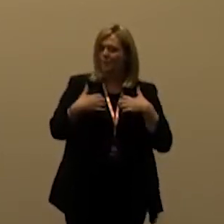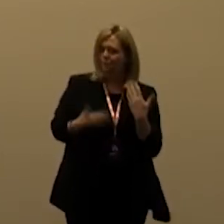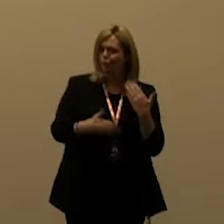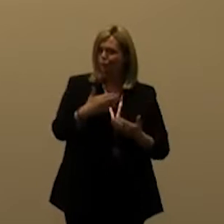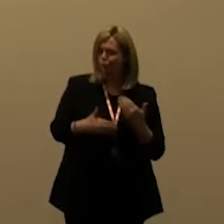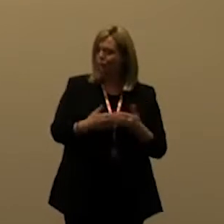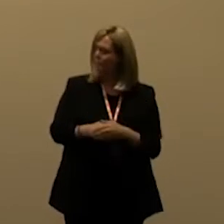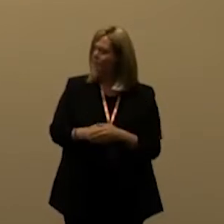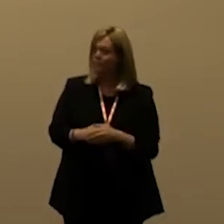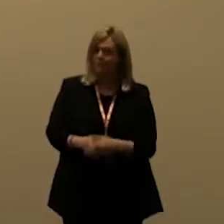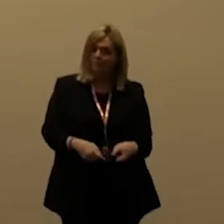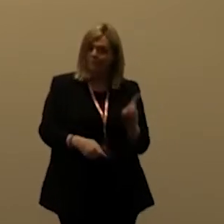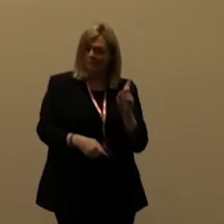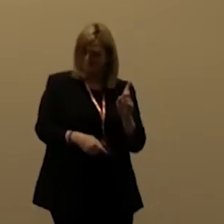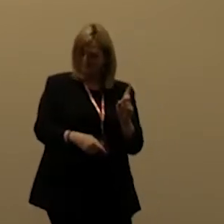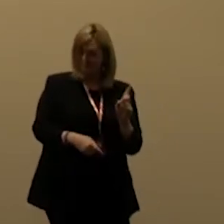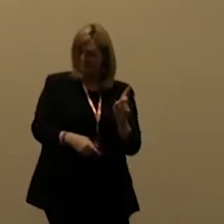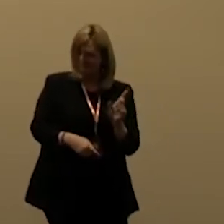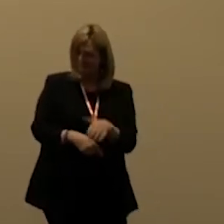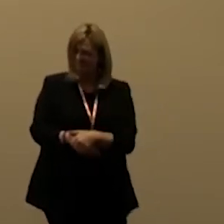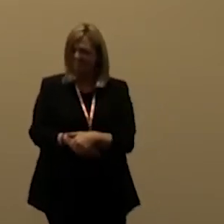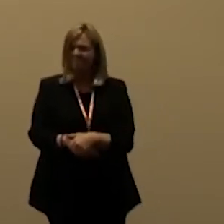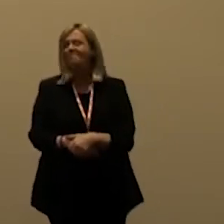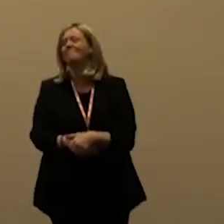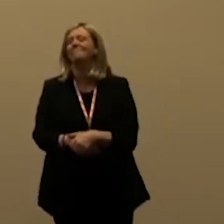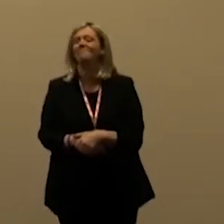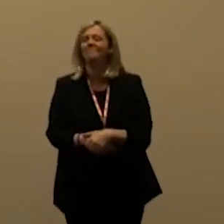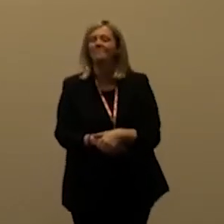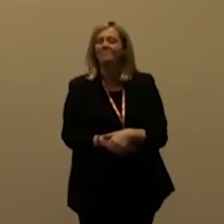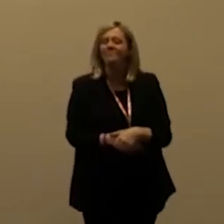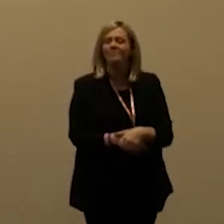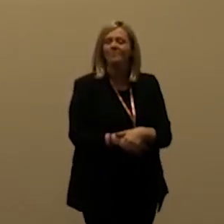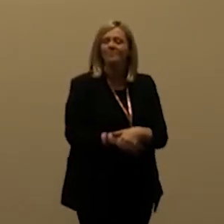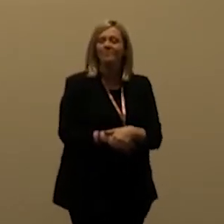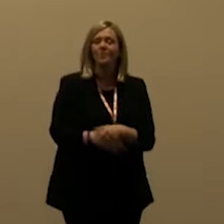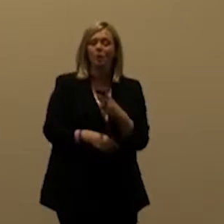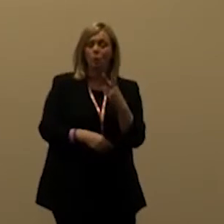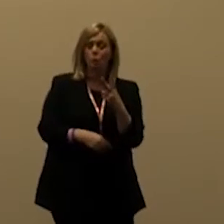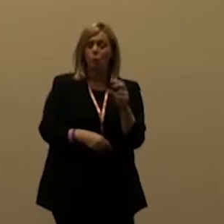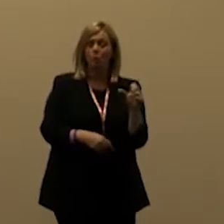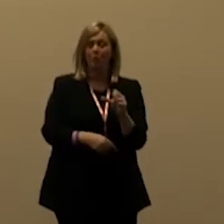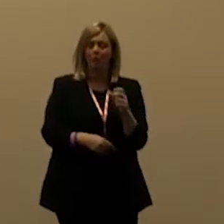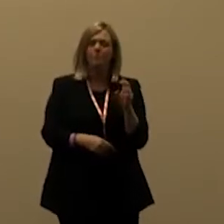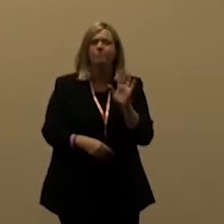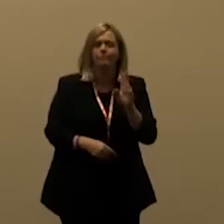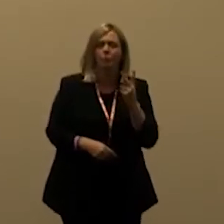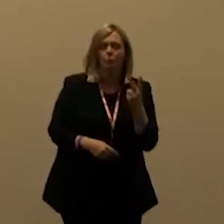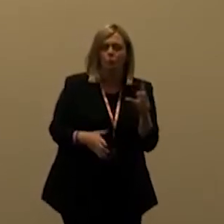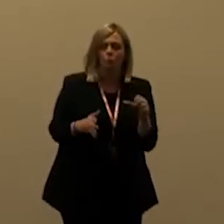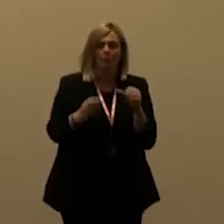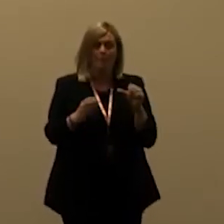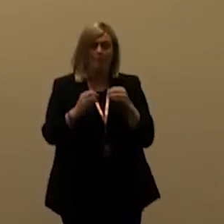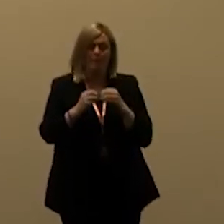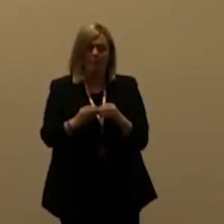it. However, we have 2 billion